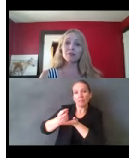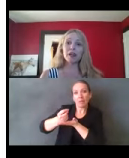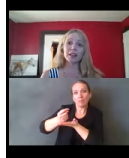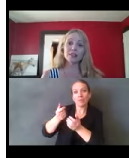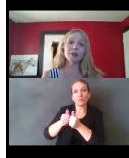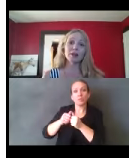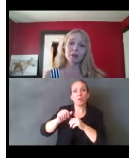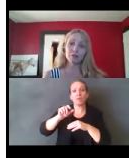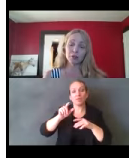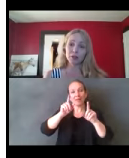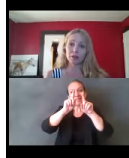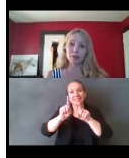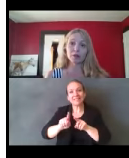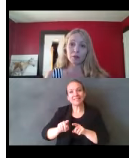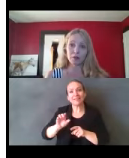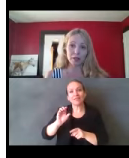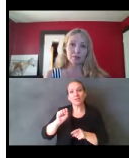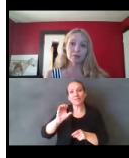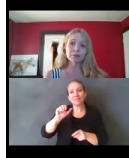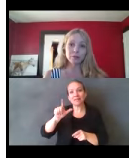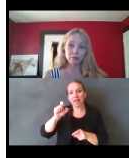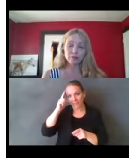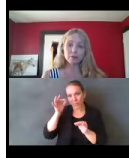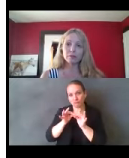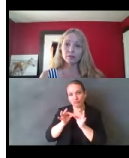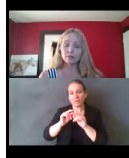options if that is a barrier for you in our community.